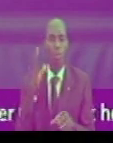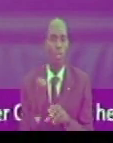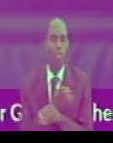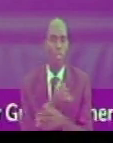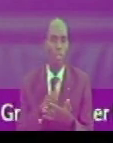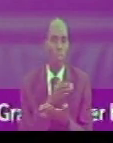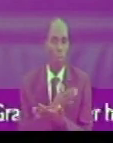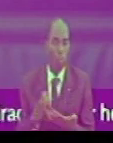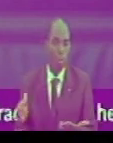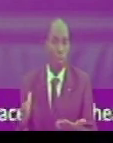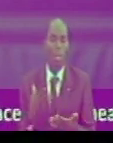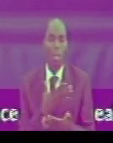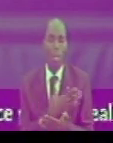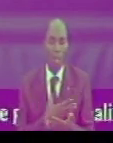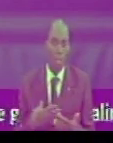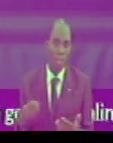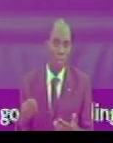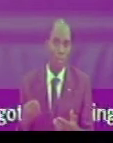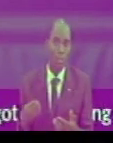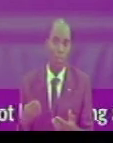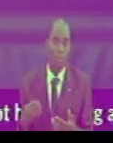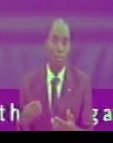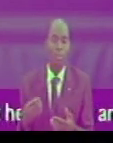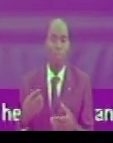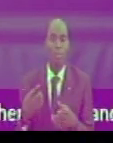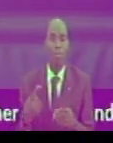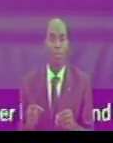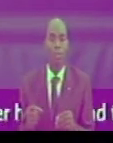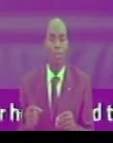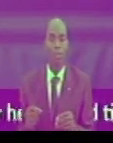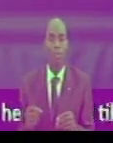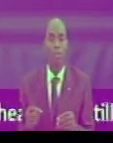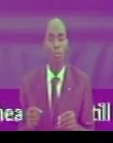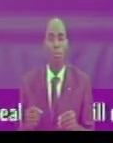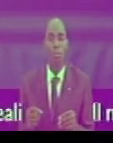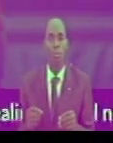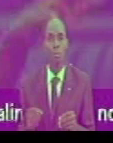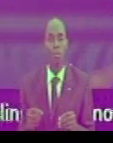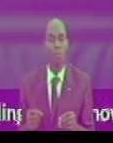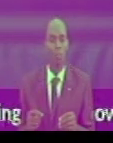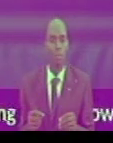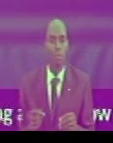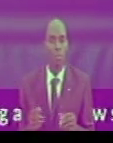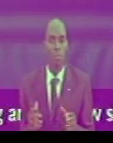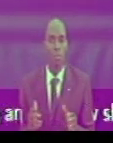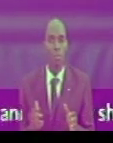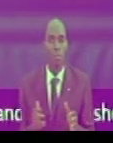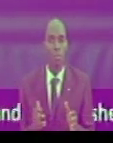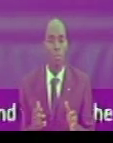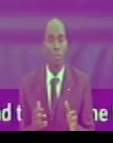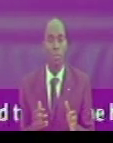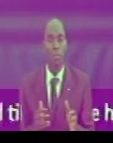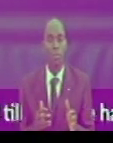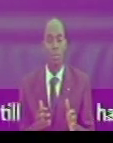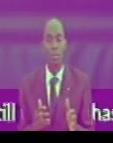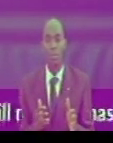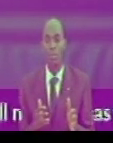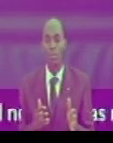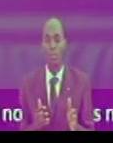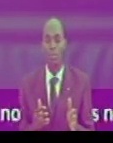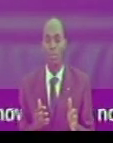feel cold or hot first. But after the prayer, I just